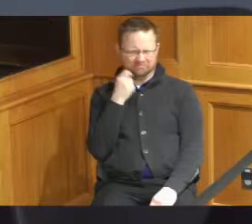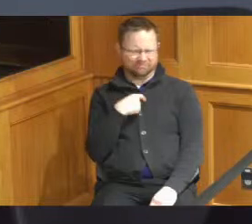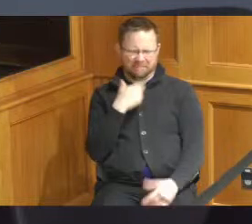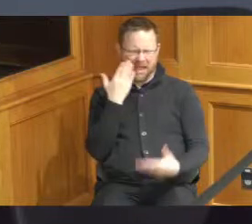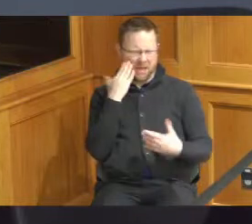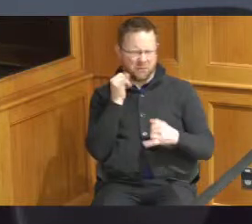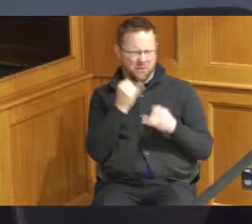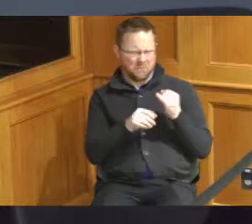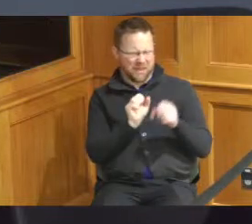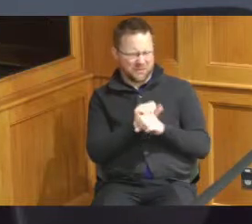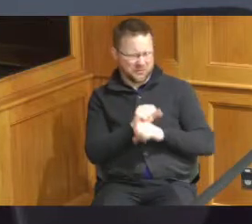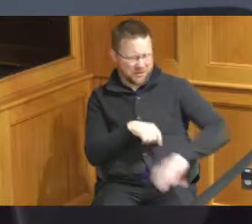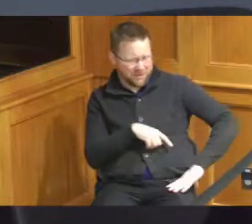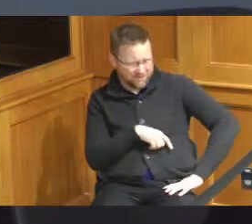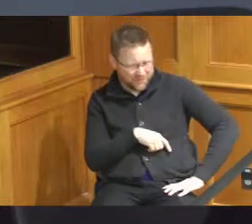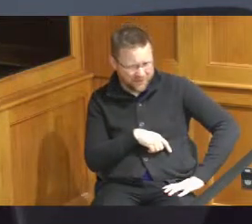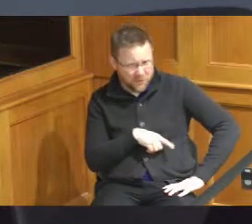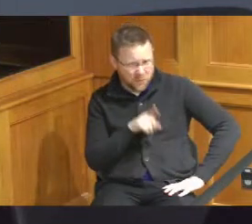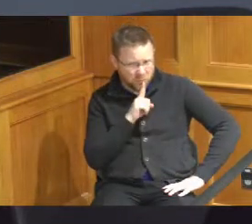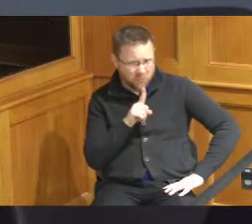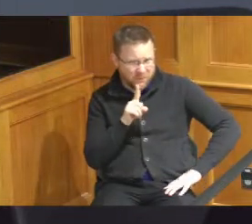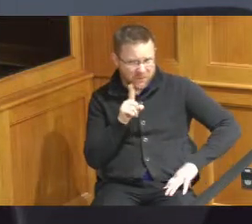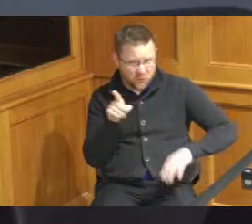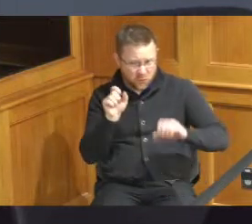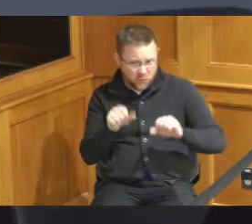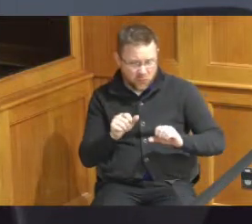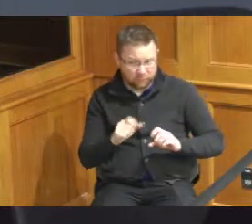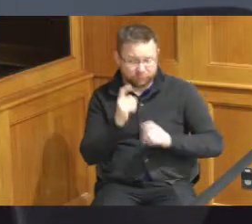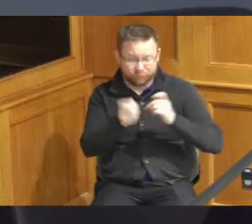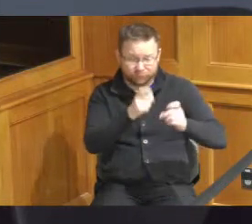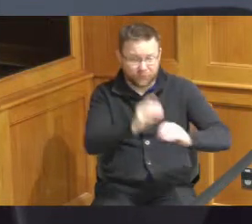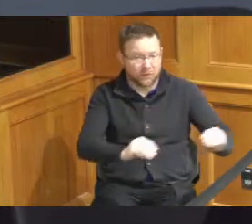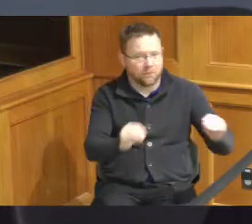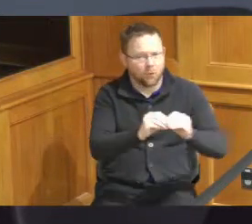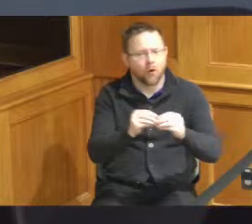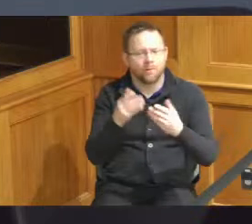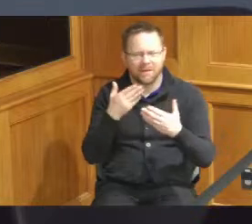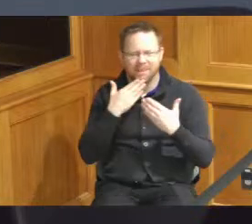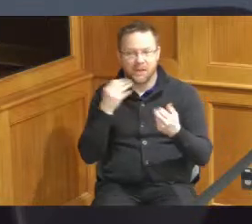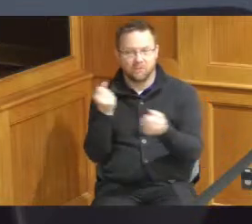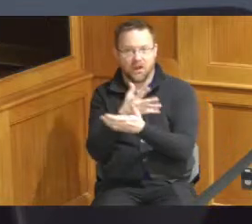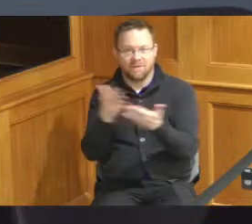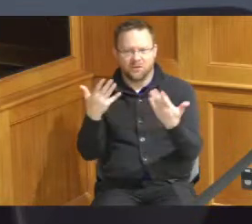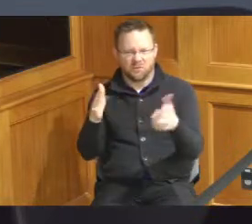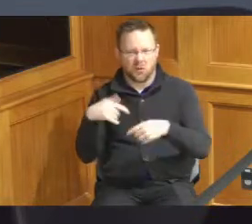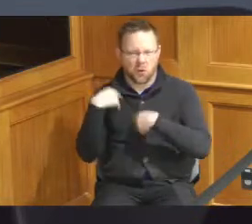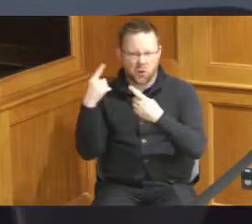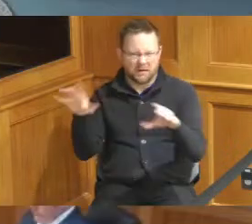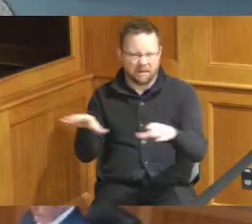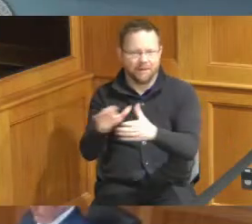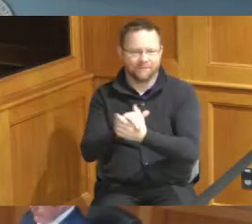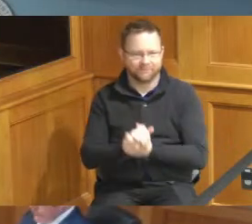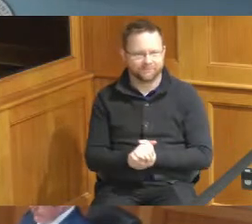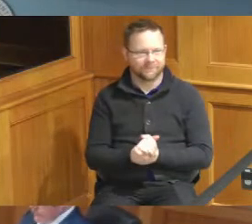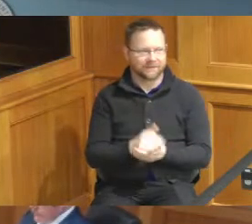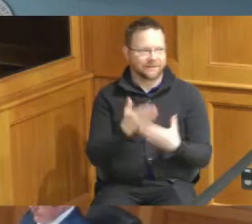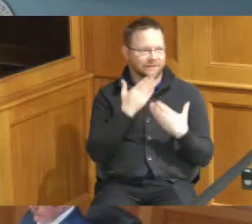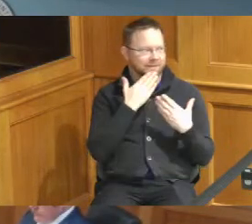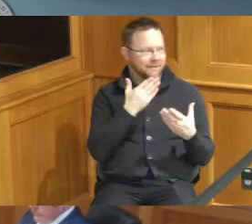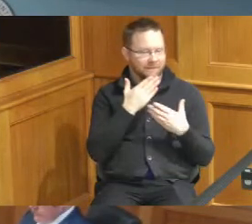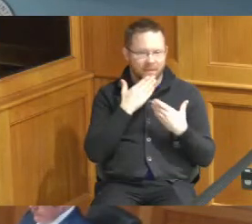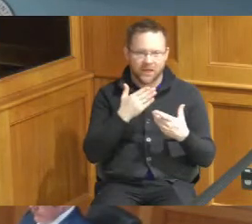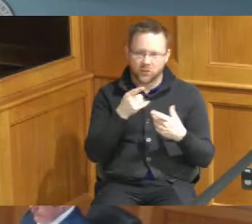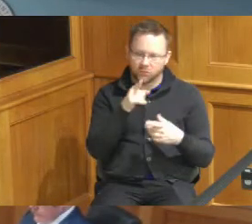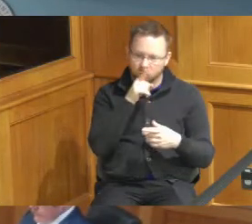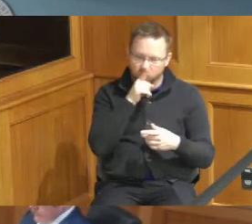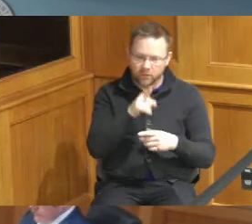last mission. You have so much more to give. So I thank you for all that you've already given. Thank you so much. Thank you. Thank you for being on the front